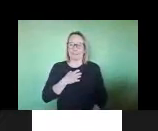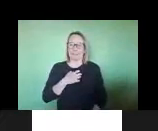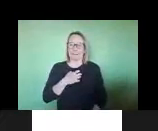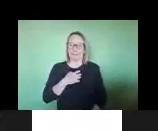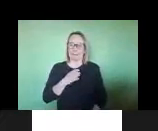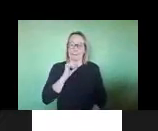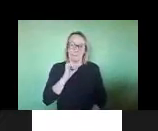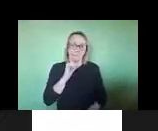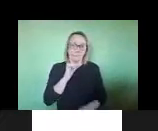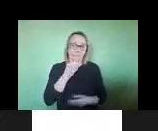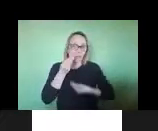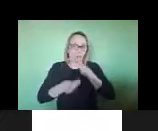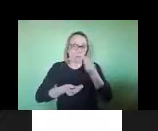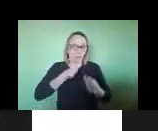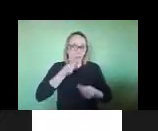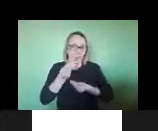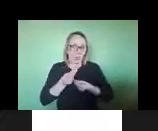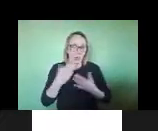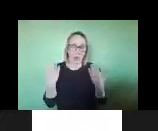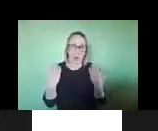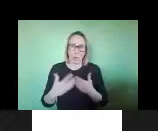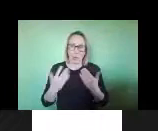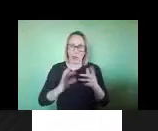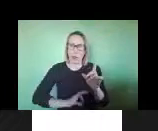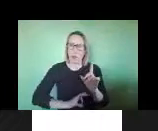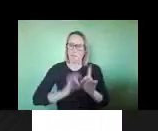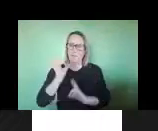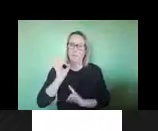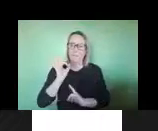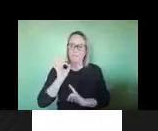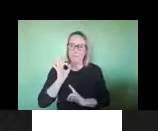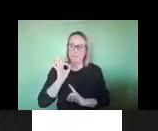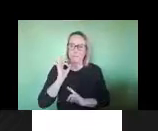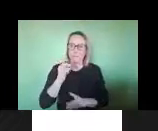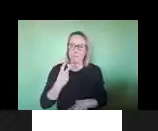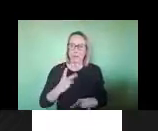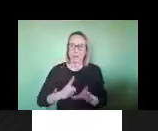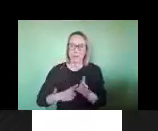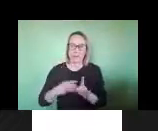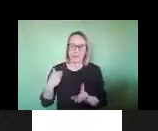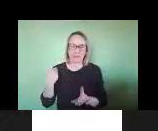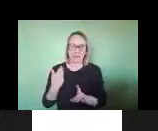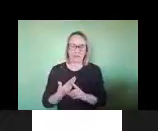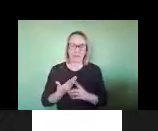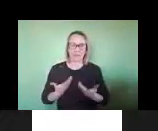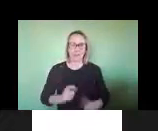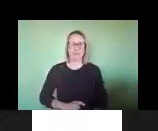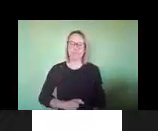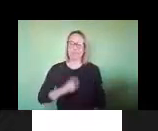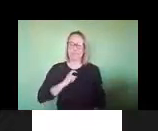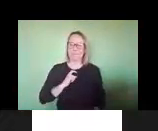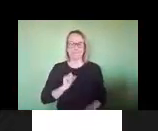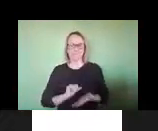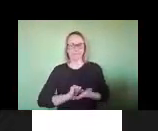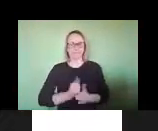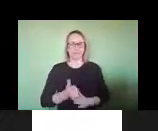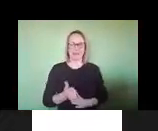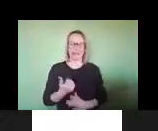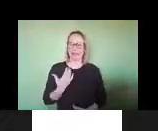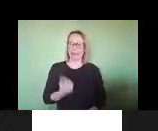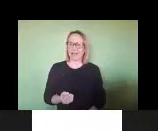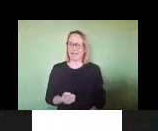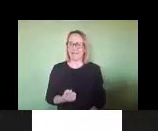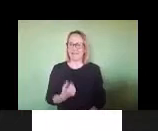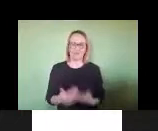will evidence, they've both made huge progress over the last couple of years and are now confidently and competently using their skills to